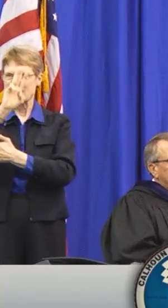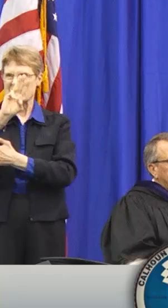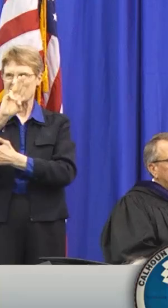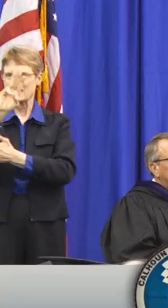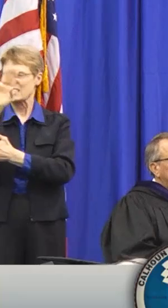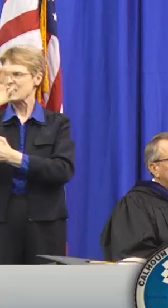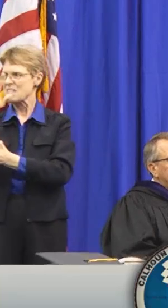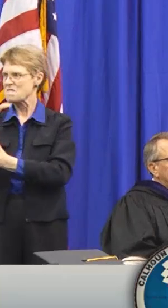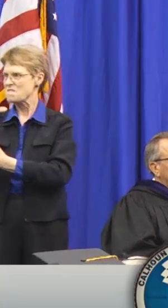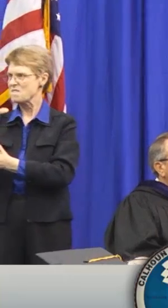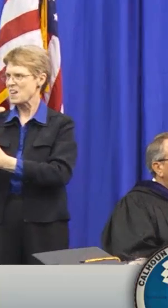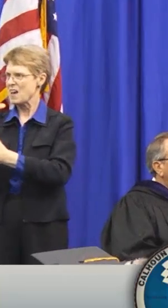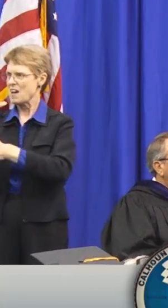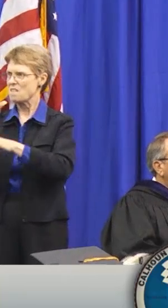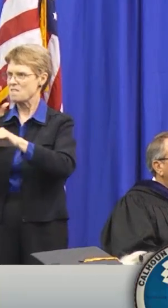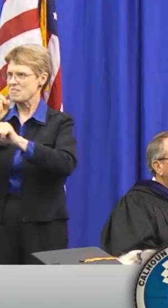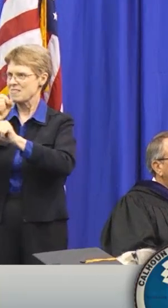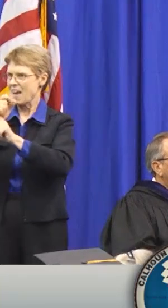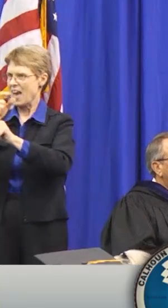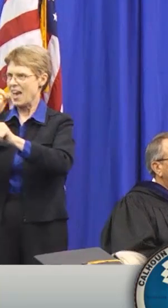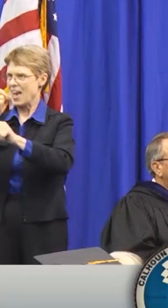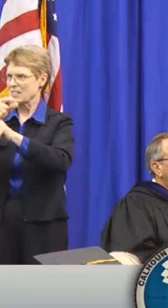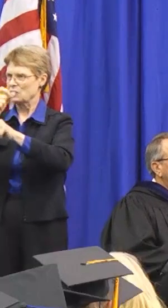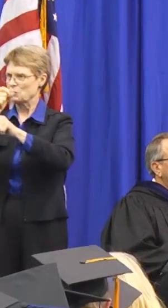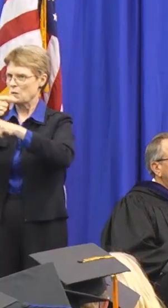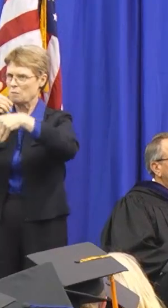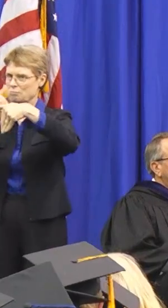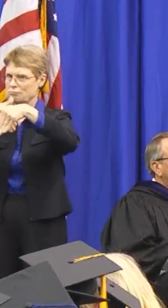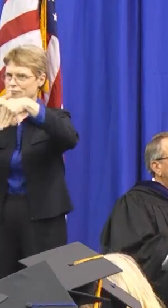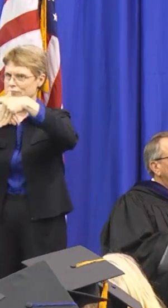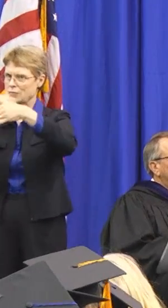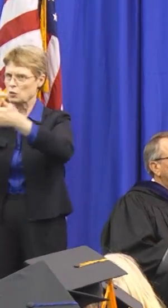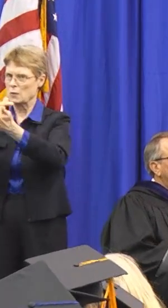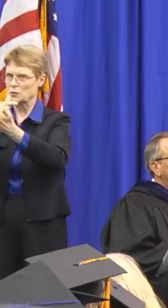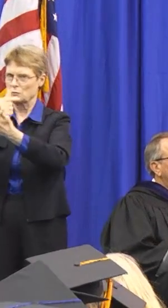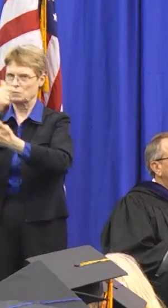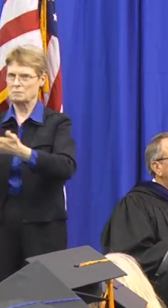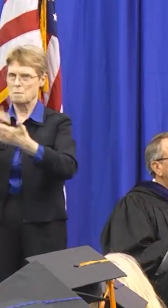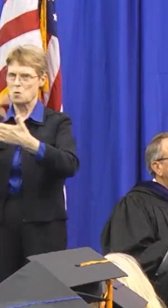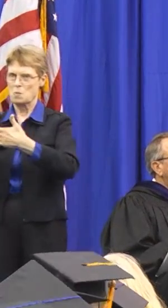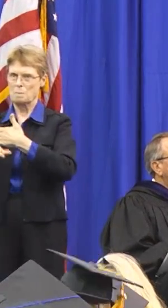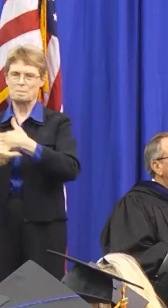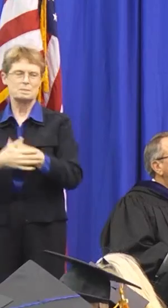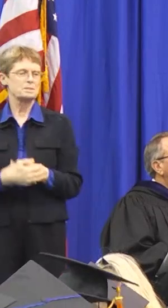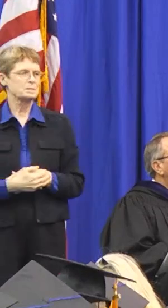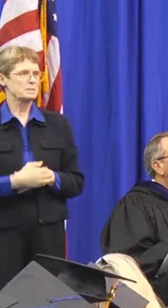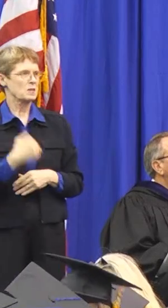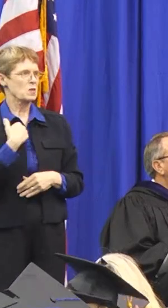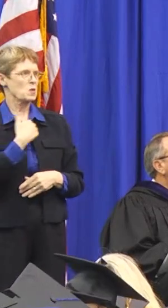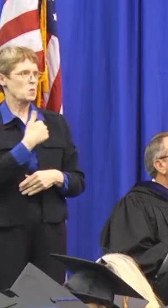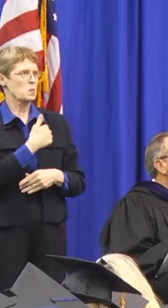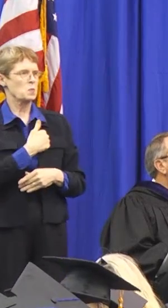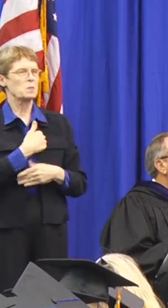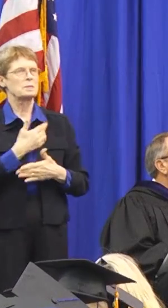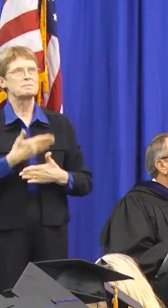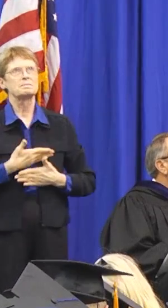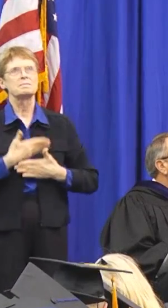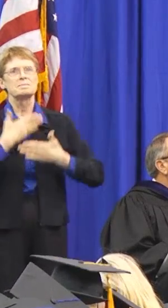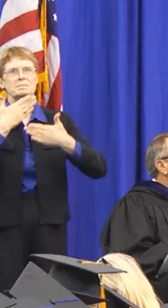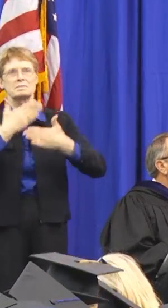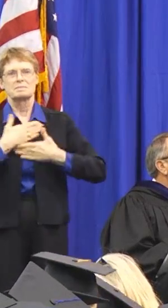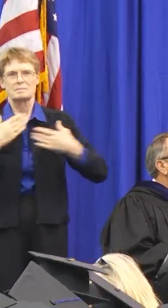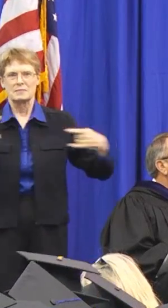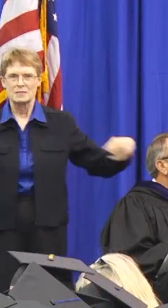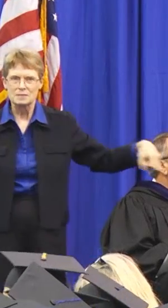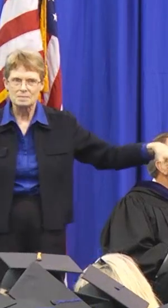65th annual commencement program. We are so very pleased to have each